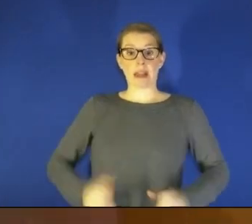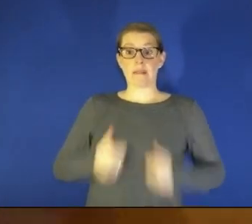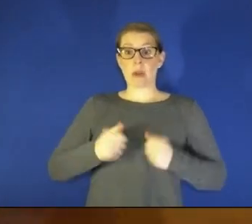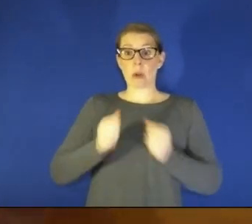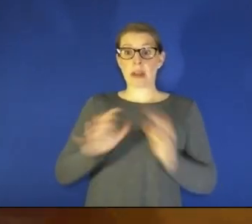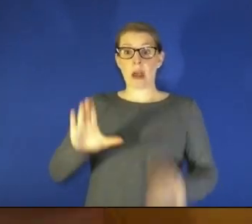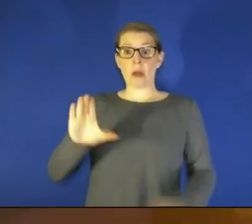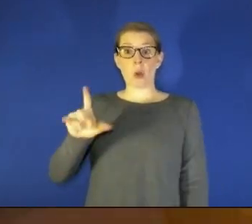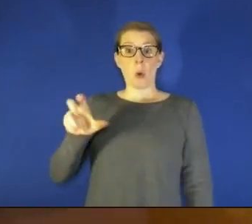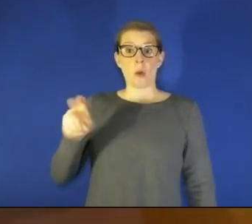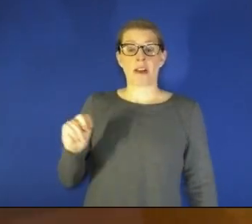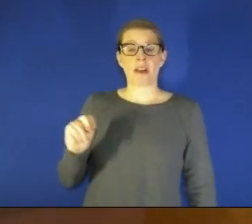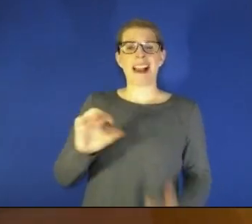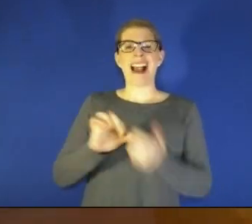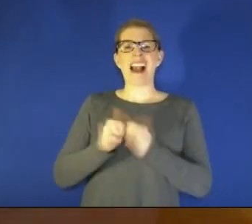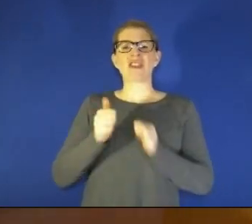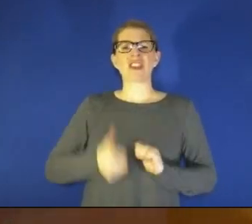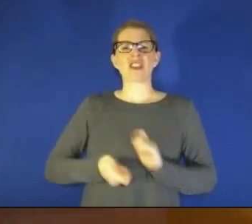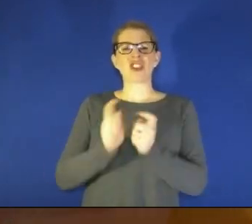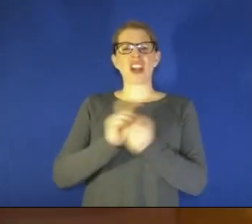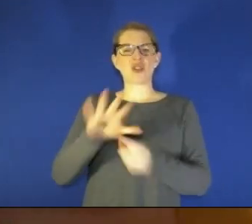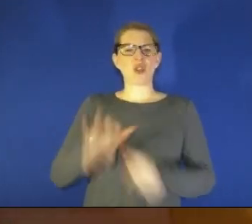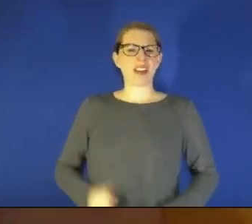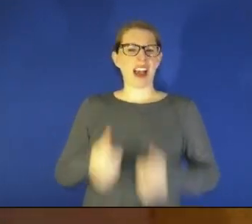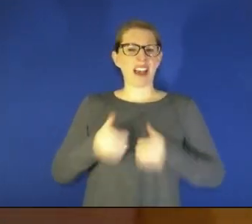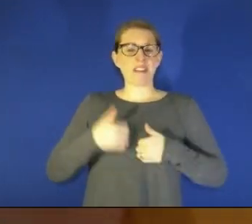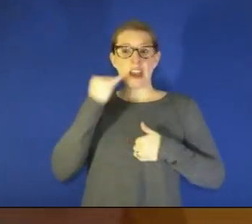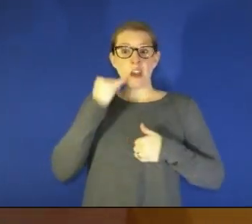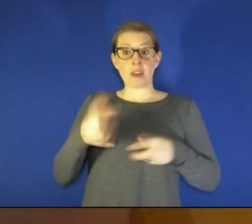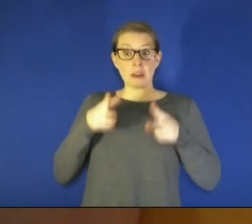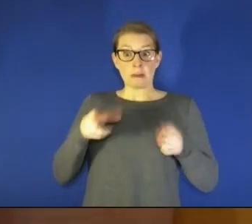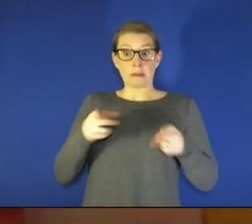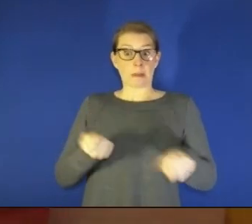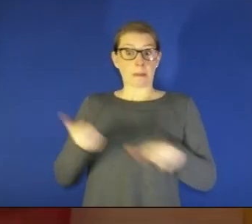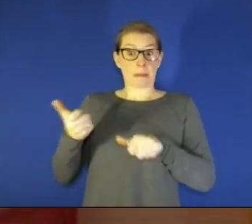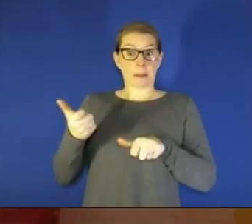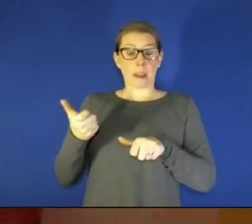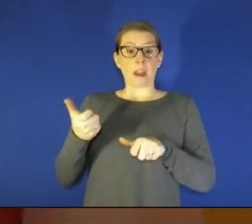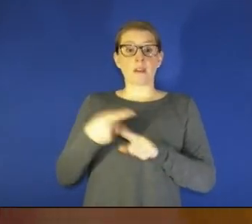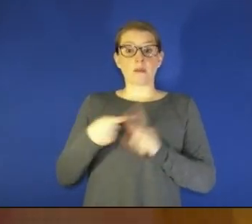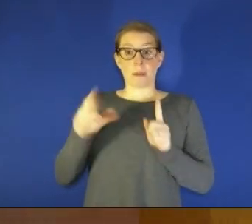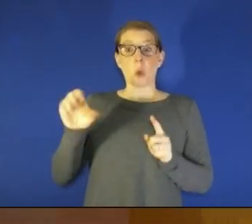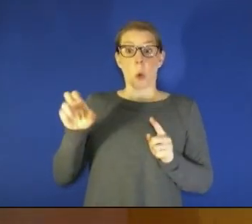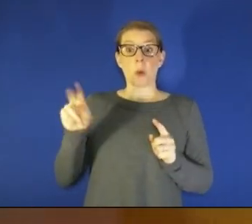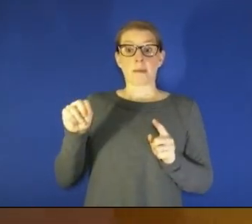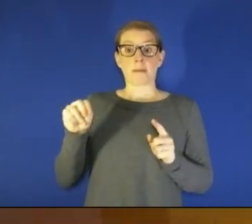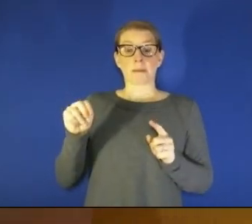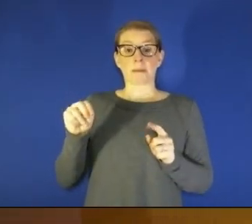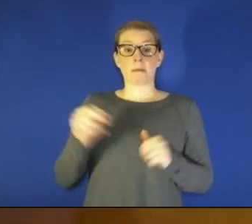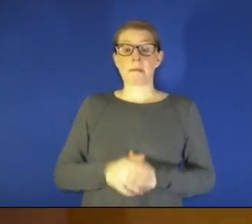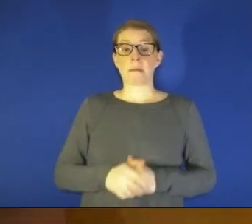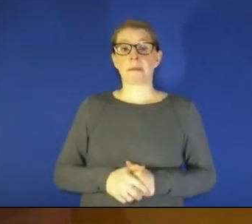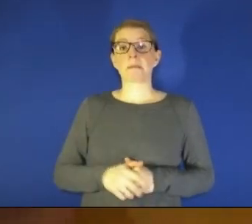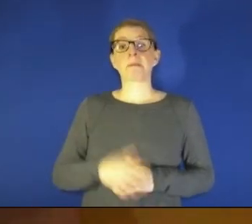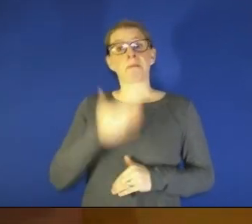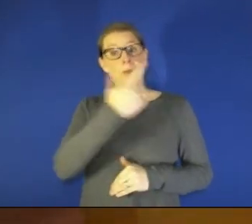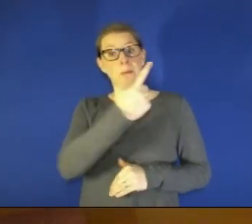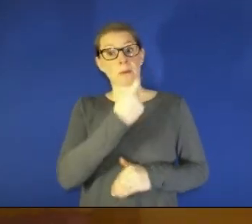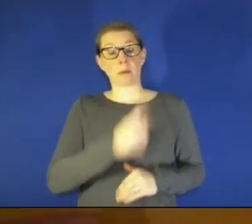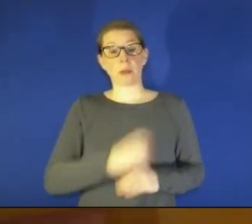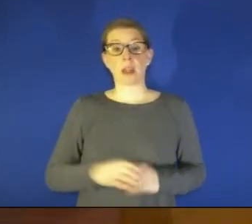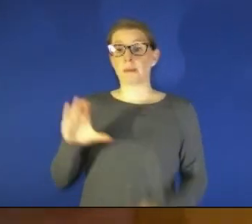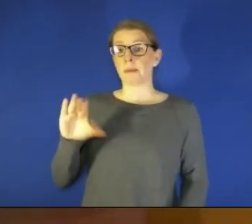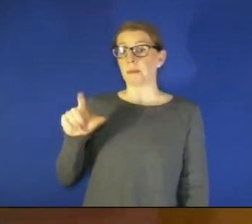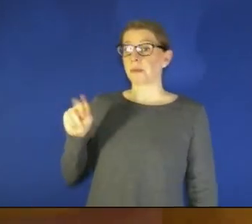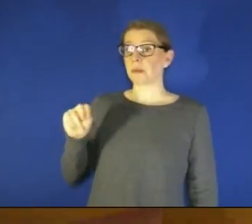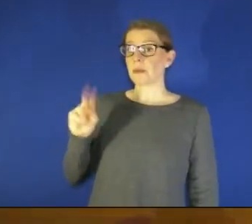if you have your colon removed or part of your colon removed? That's another great question. So the colon is 6 feet long.